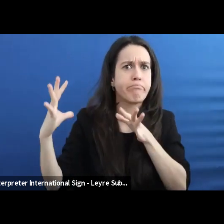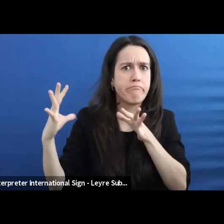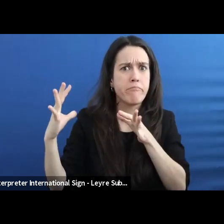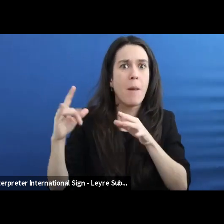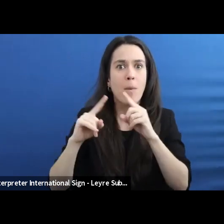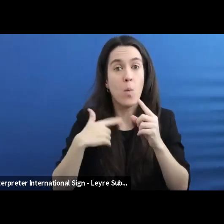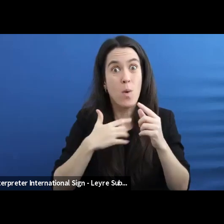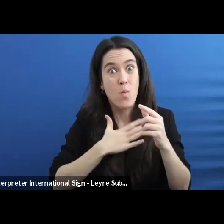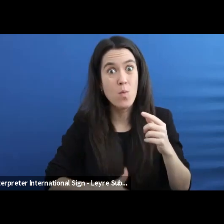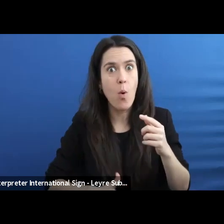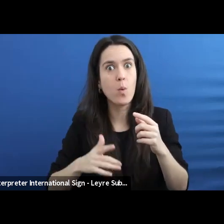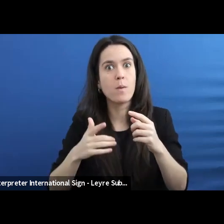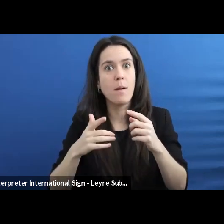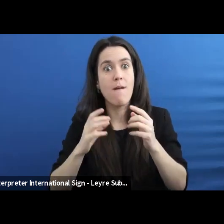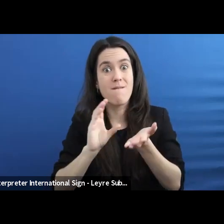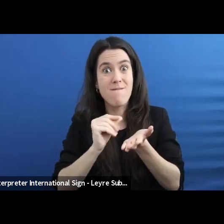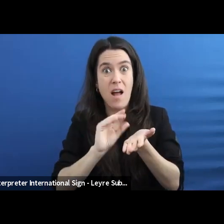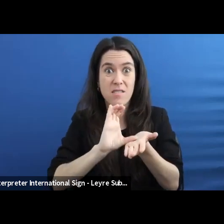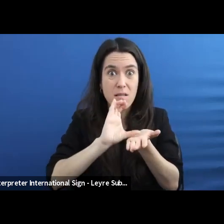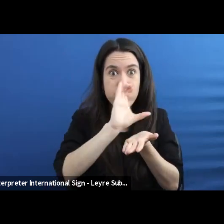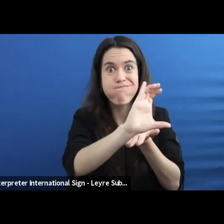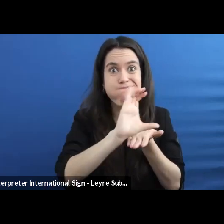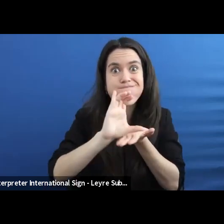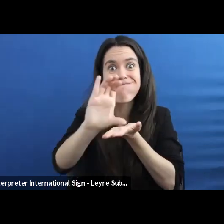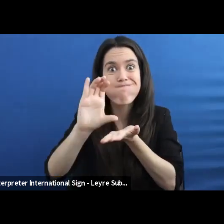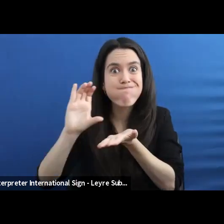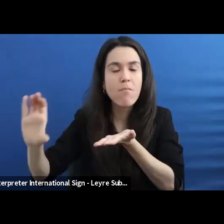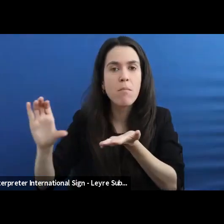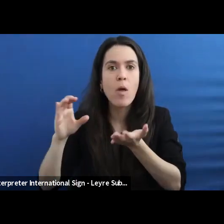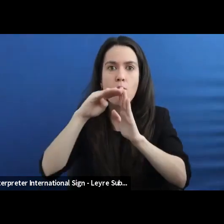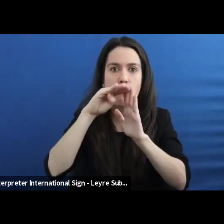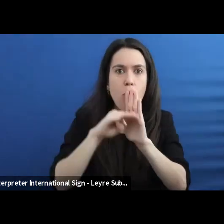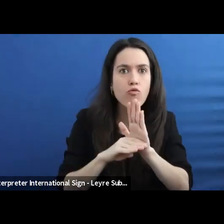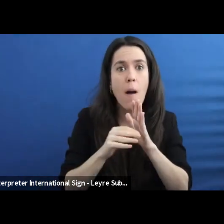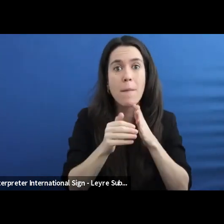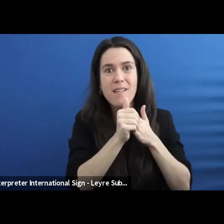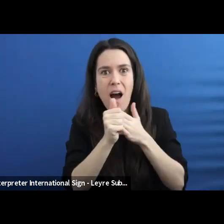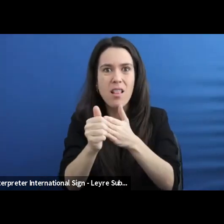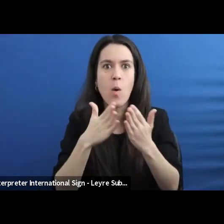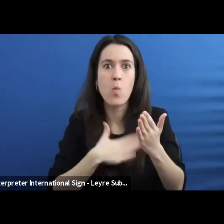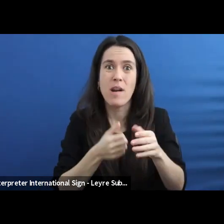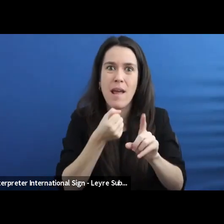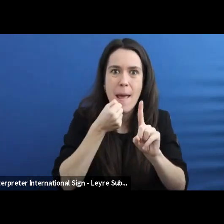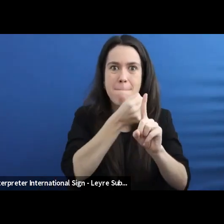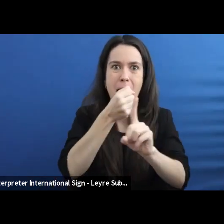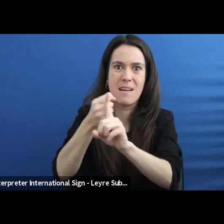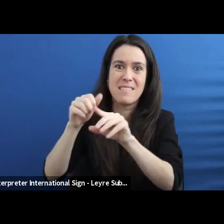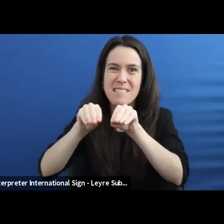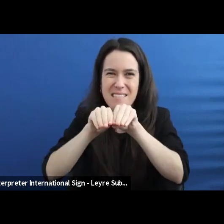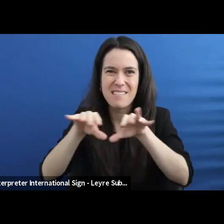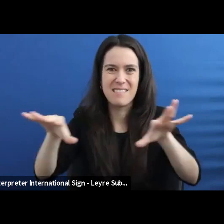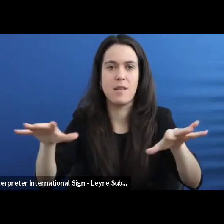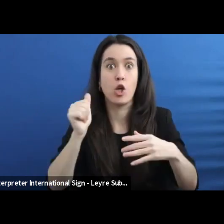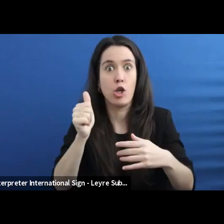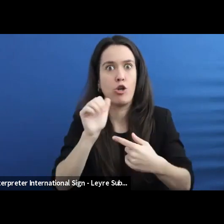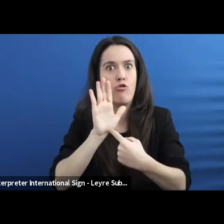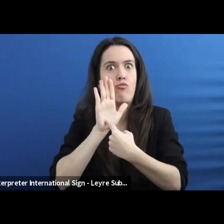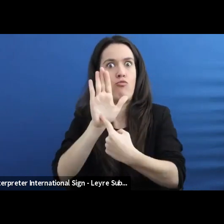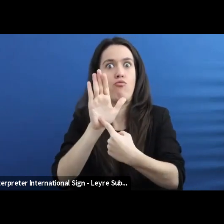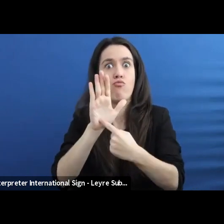impact with our funding programs and with our funding guidelines. And we try to set examples and promote possible role